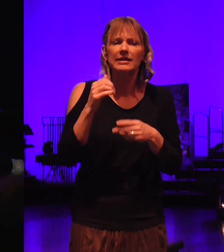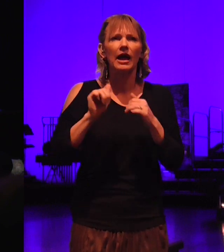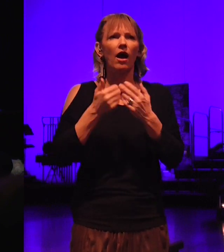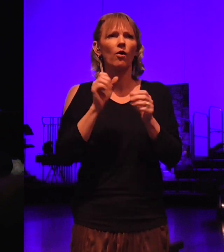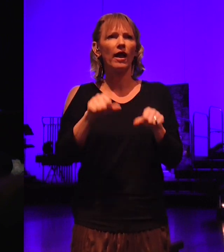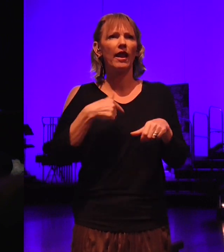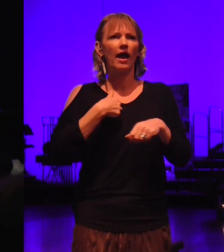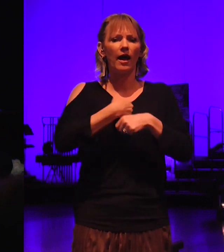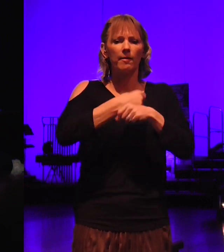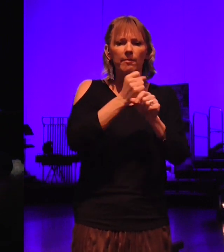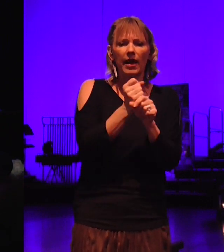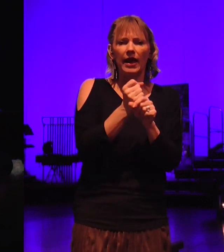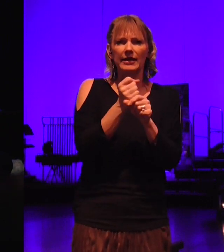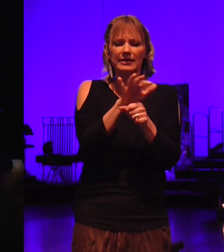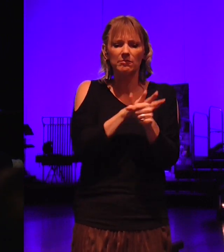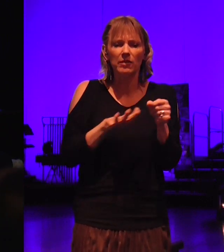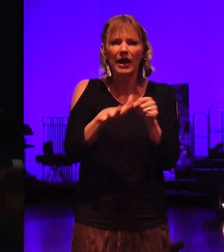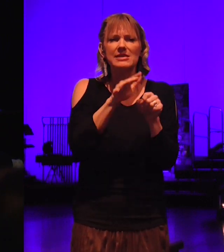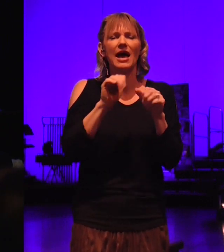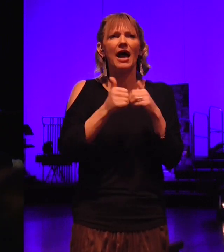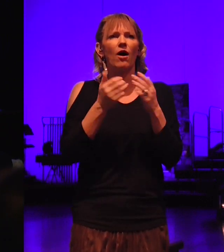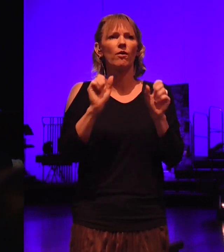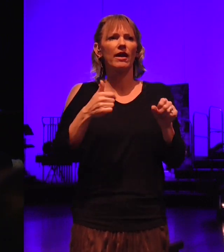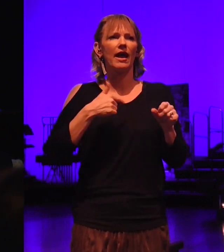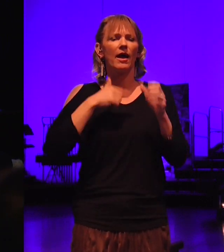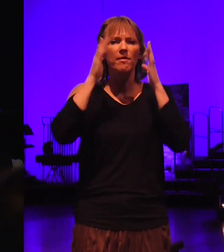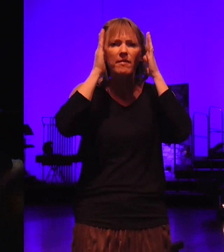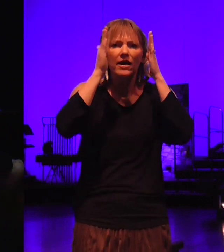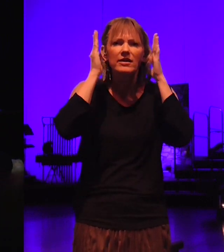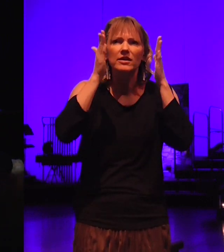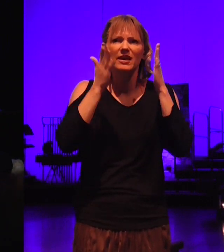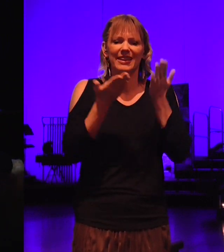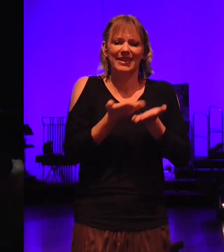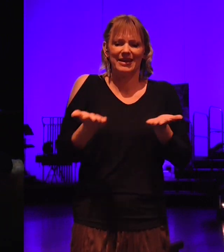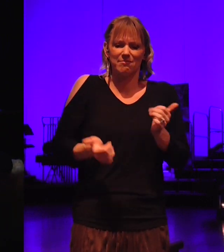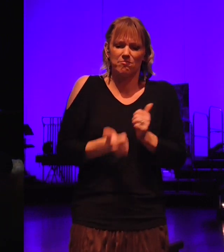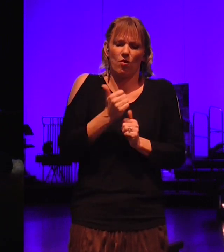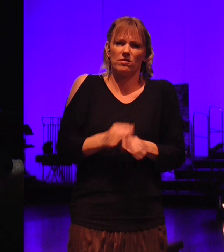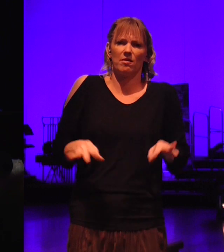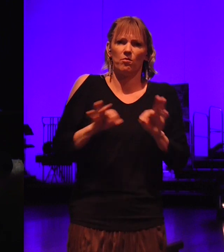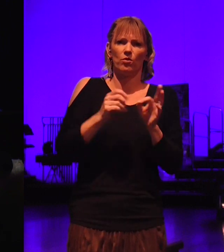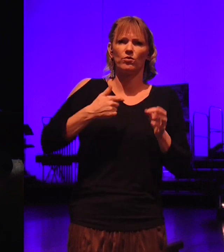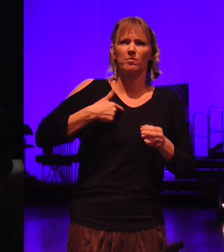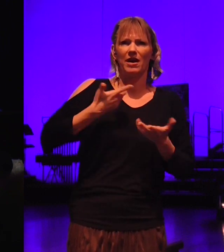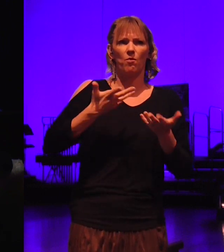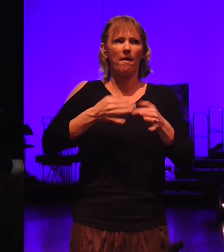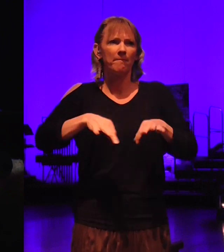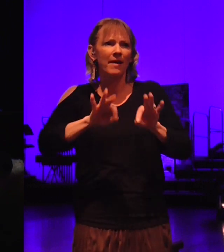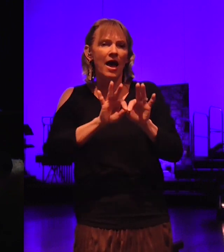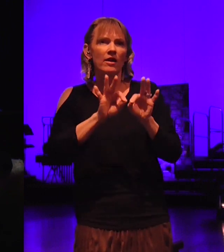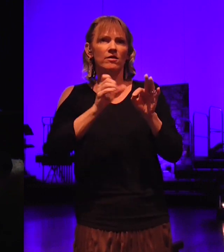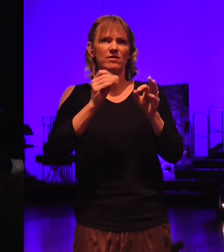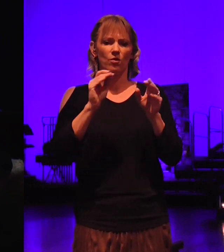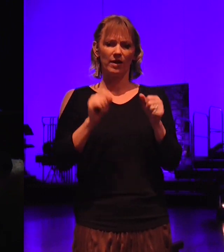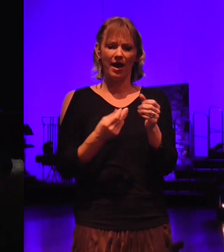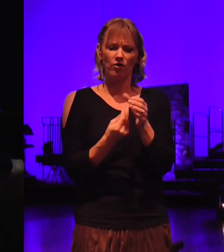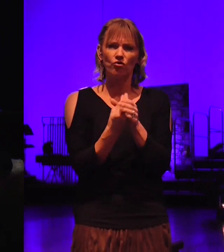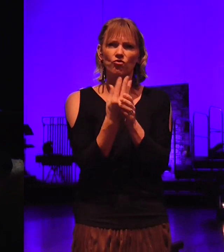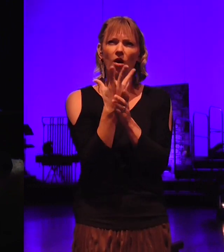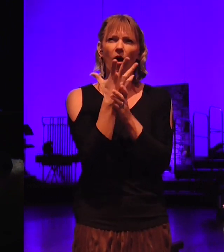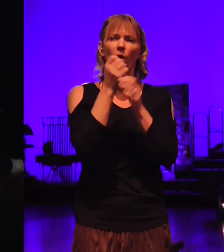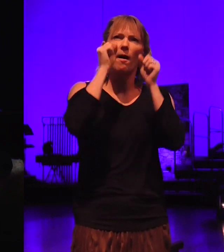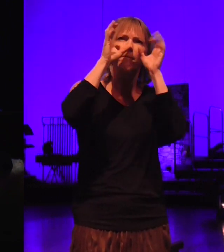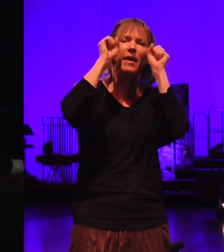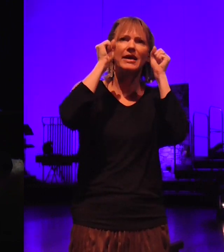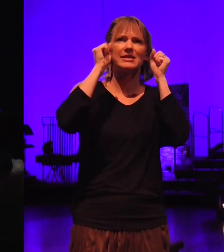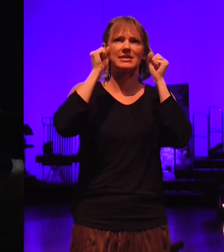can I pay attention to what's most important to me and what matters so that it can grow in incredible ways?